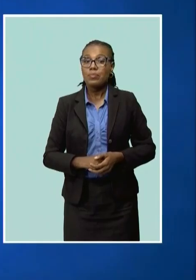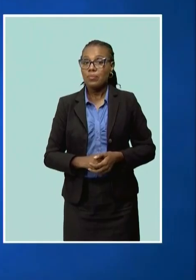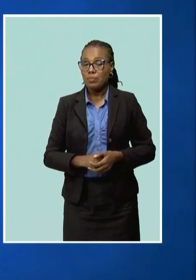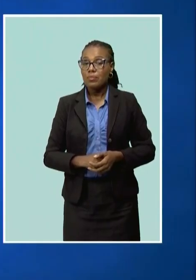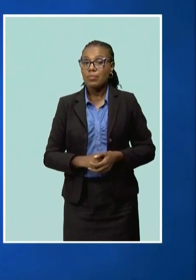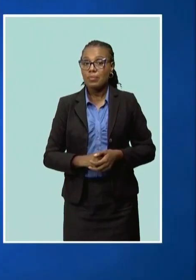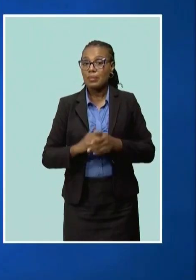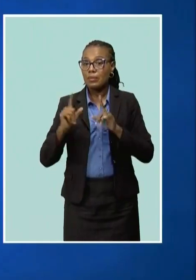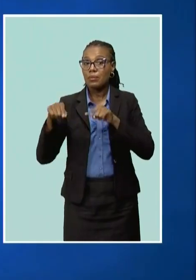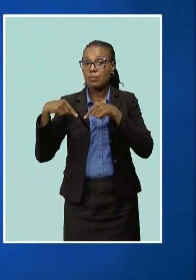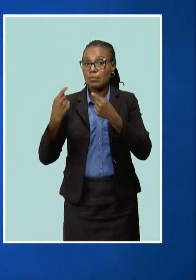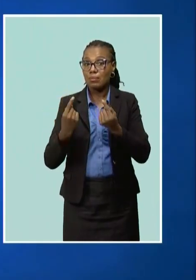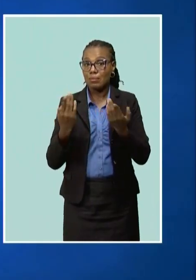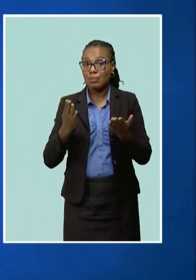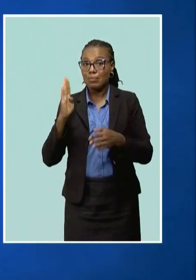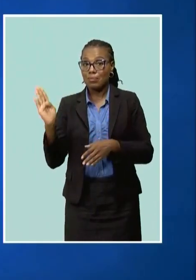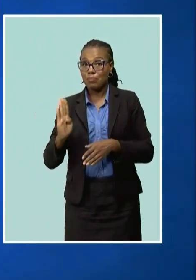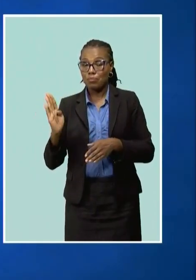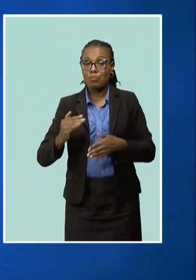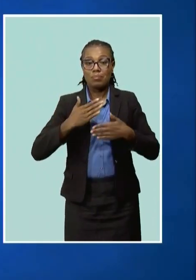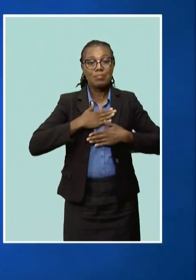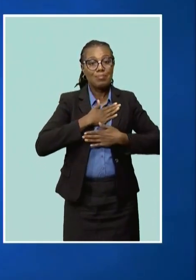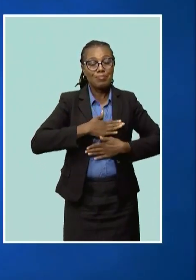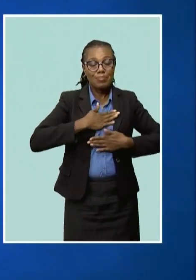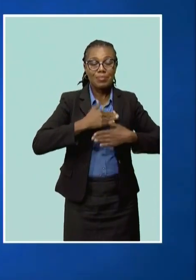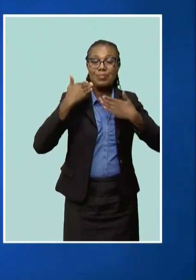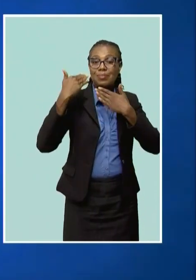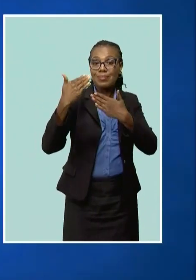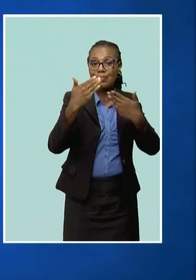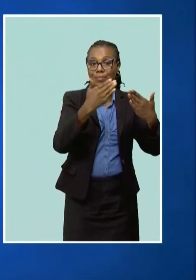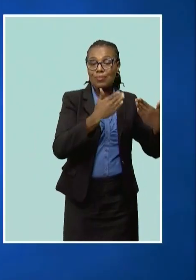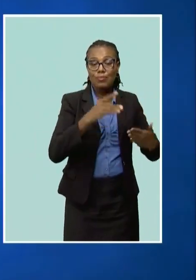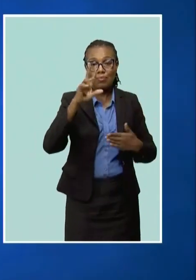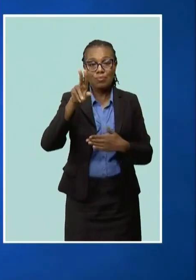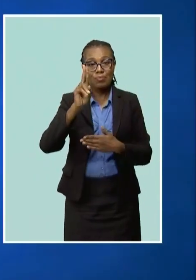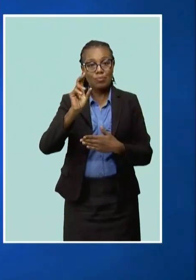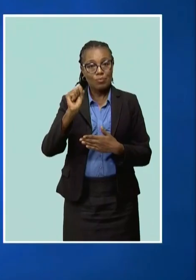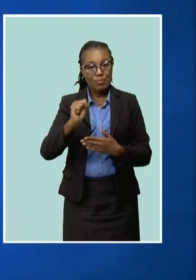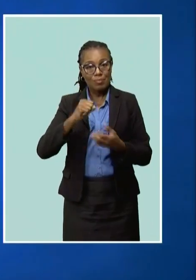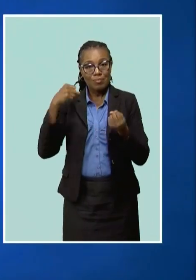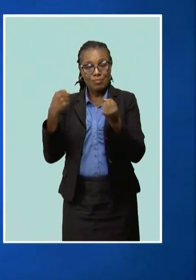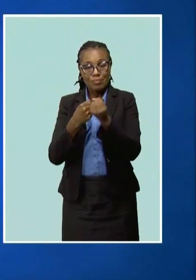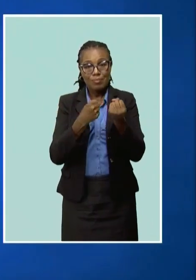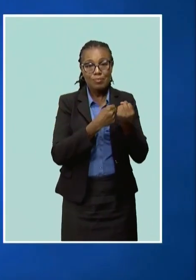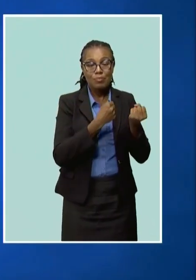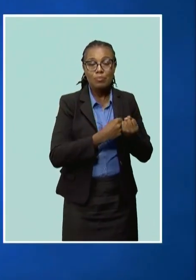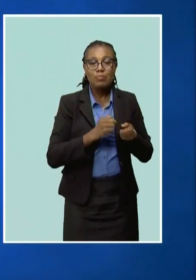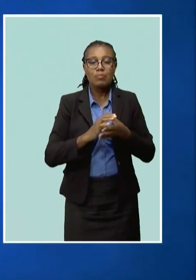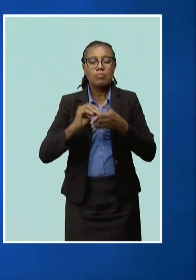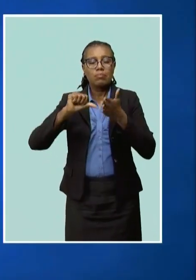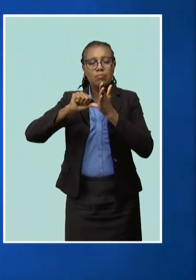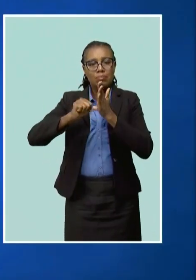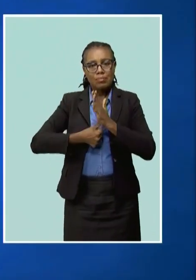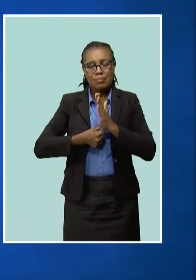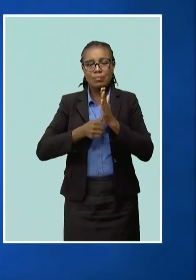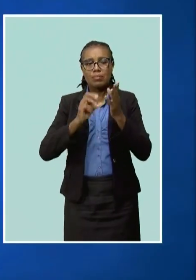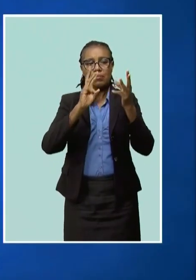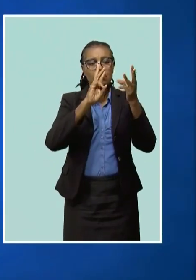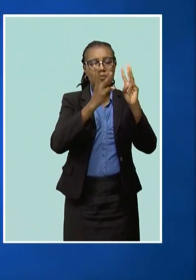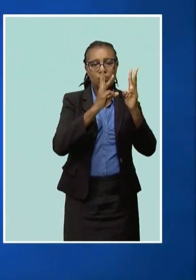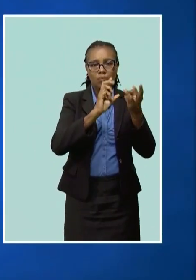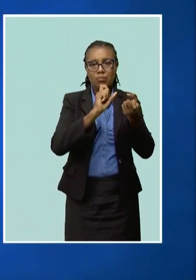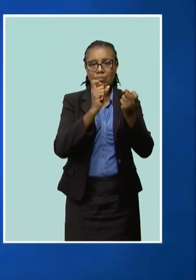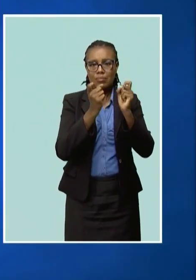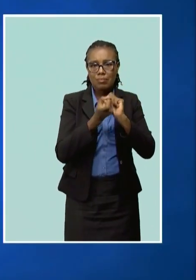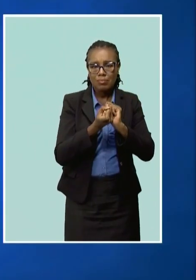Meanwhile, Barbados, in expressing appreciation for the United States assistance, has been stressing the link between the impact of climate change